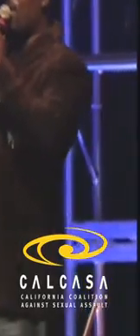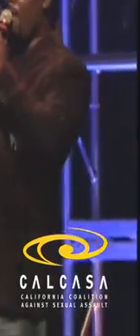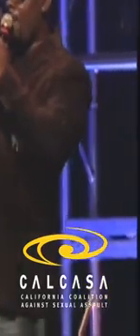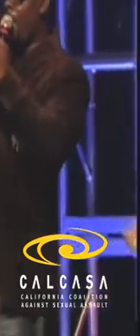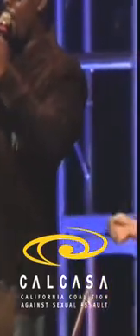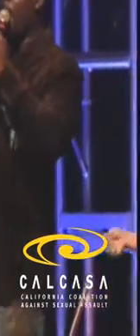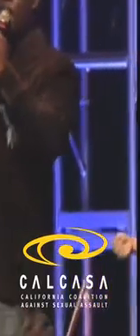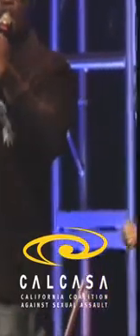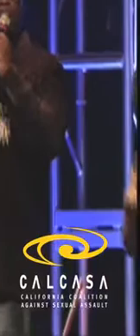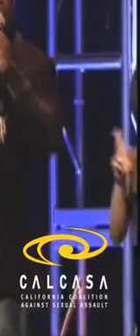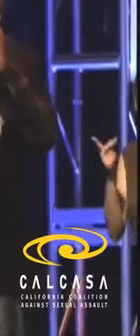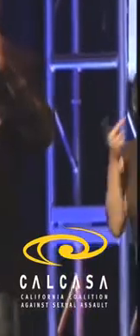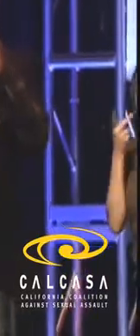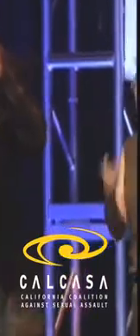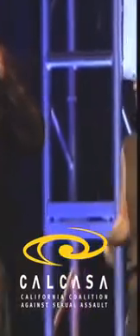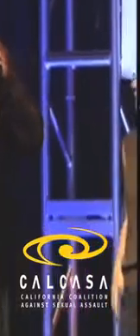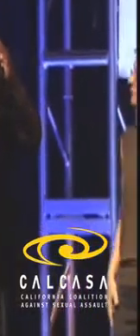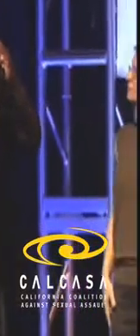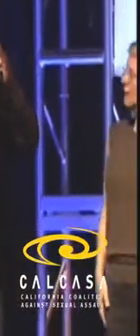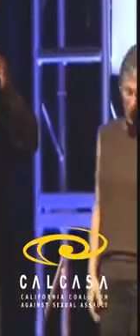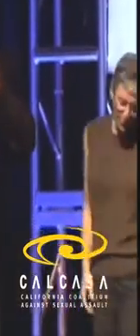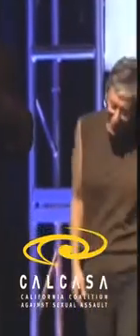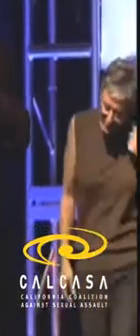and politics. Come on.